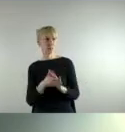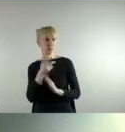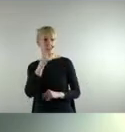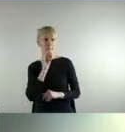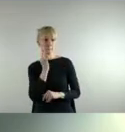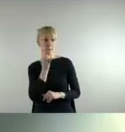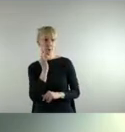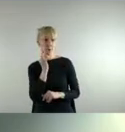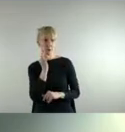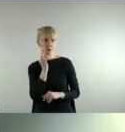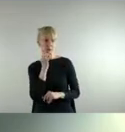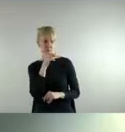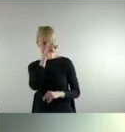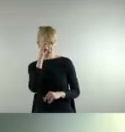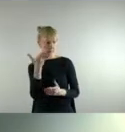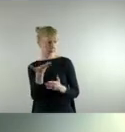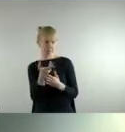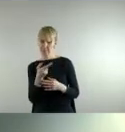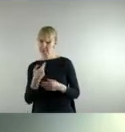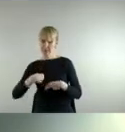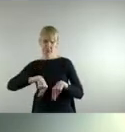something that is worth mentioning.